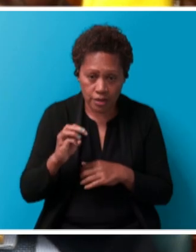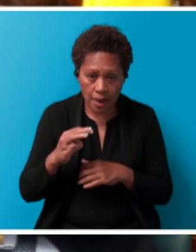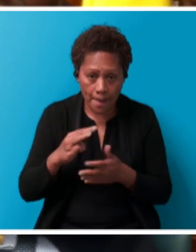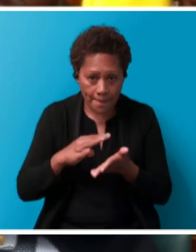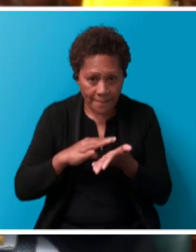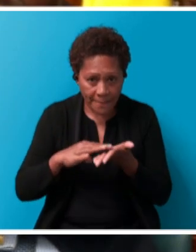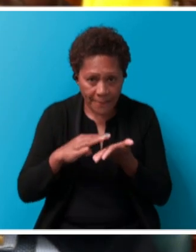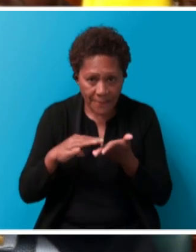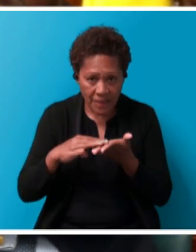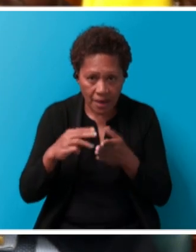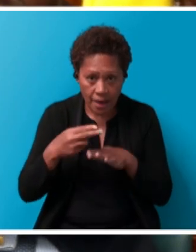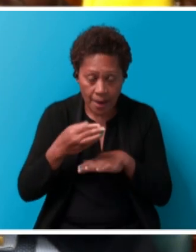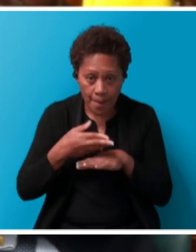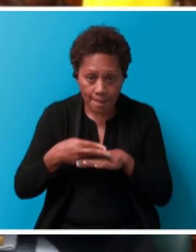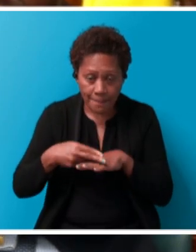renewable energy.